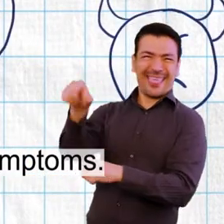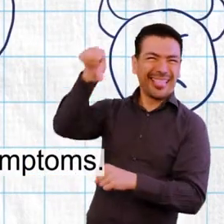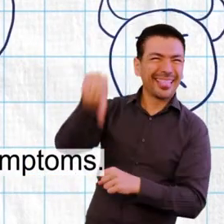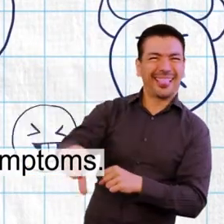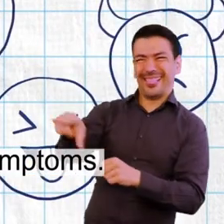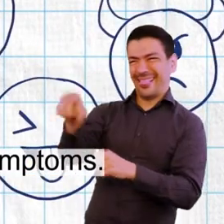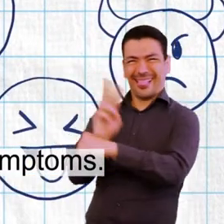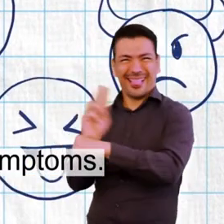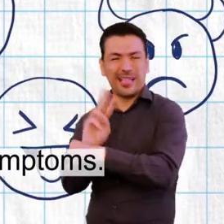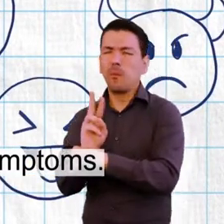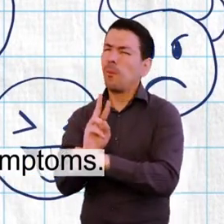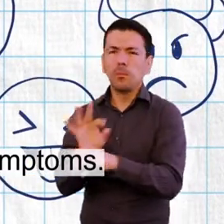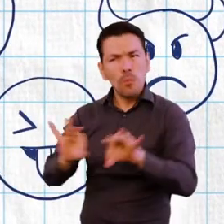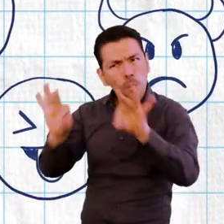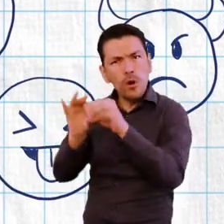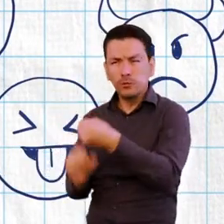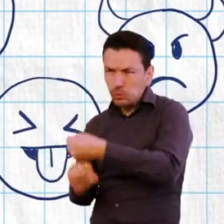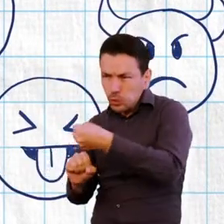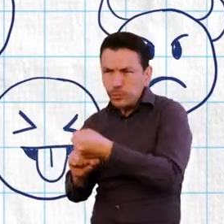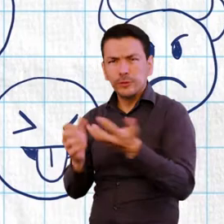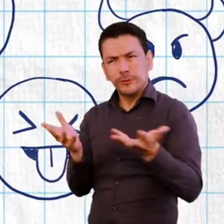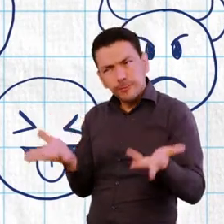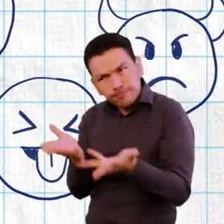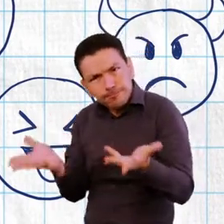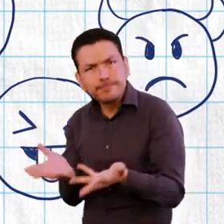have the disease or symptoms.